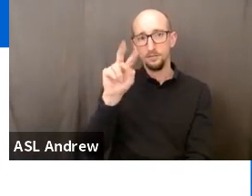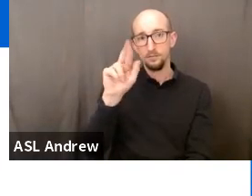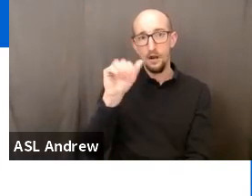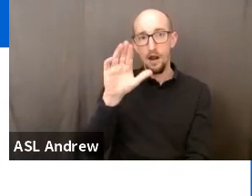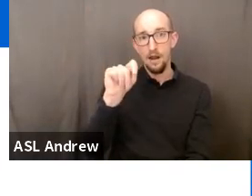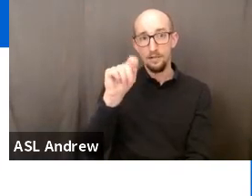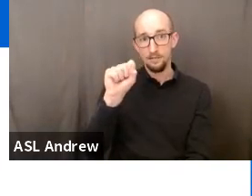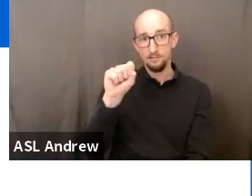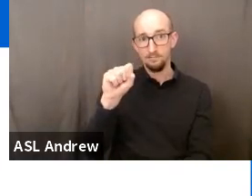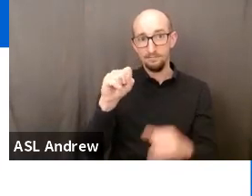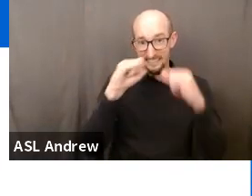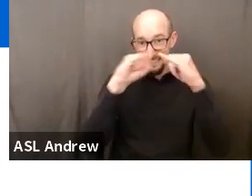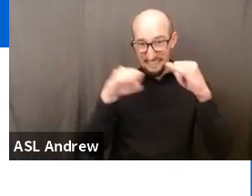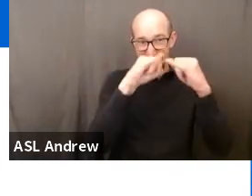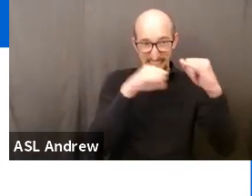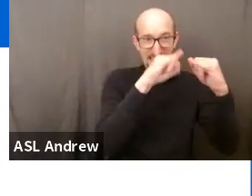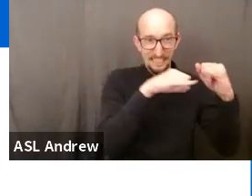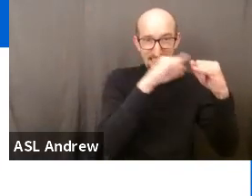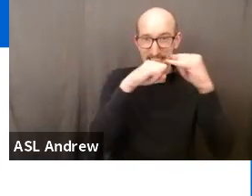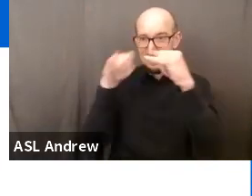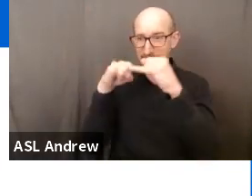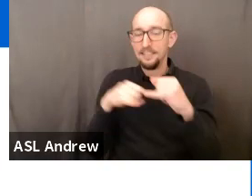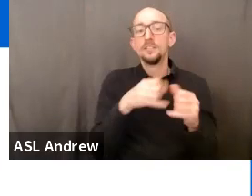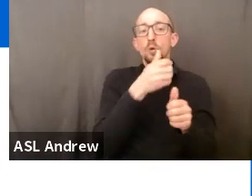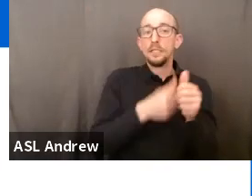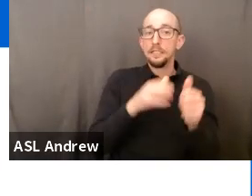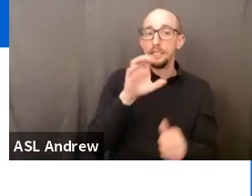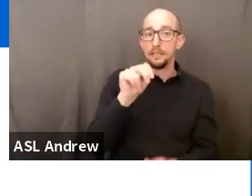each census tract has, if we're looking at the